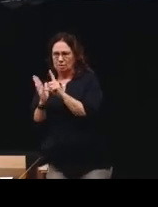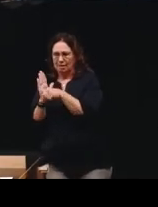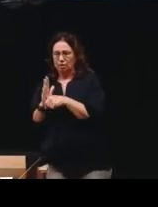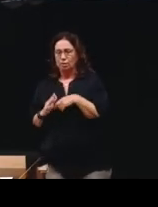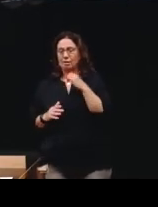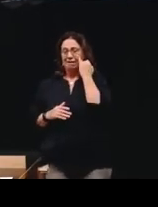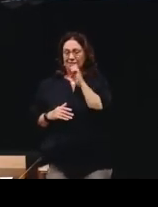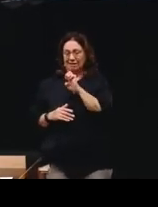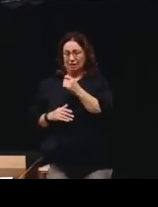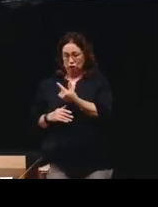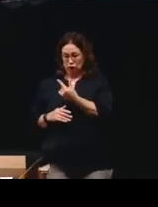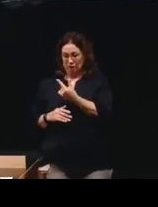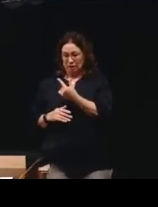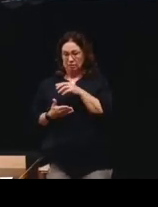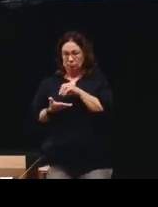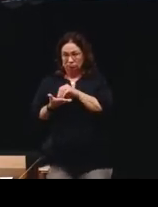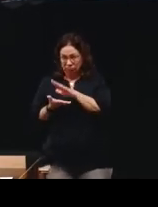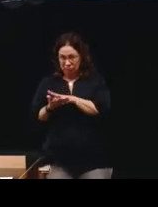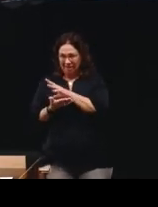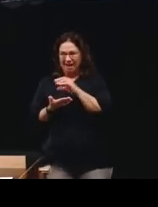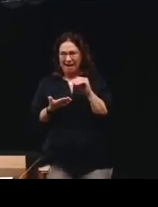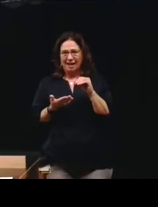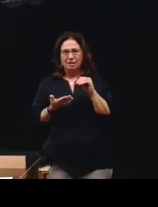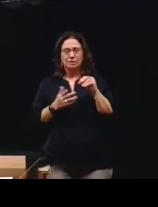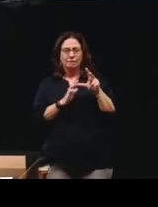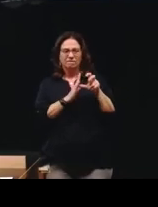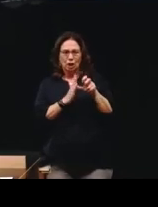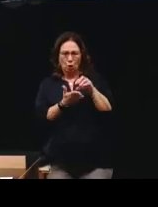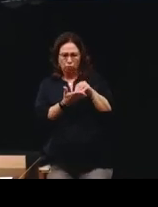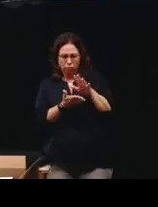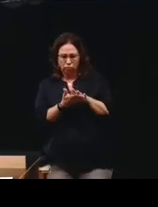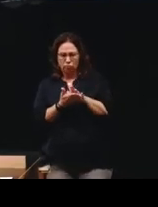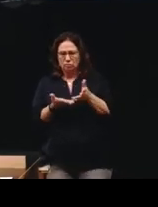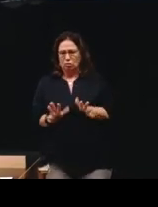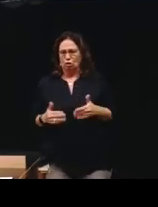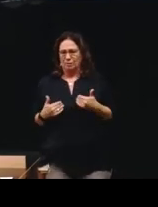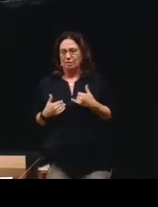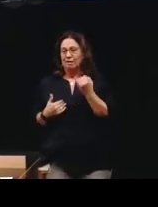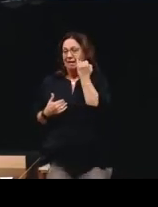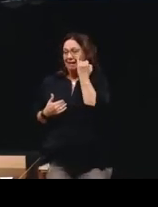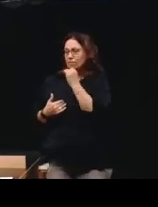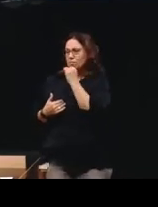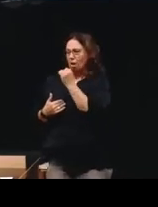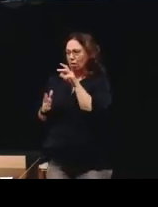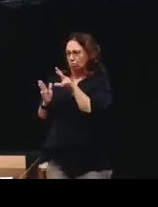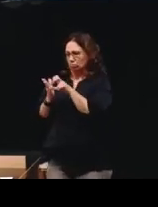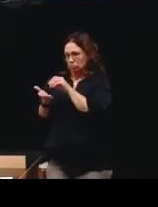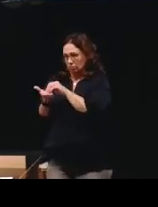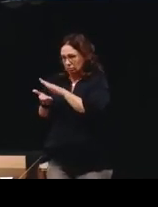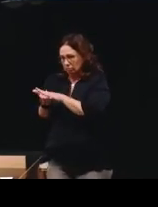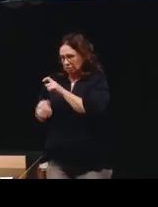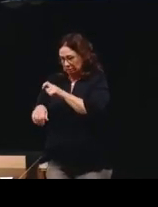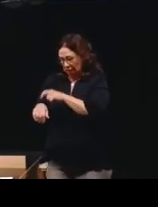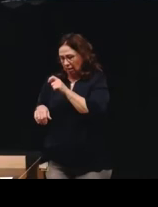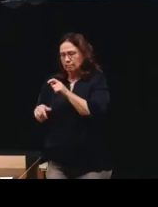time locked, it's documented. When video and EEG are not time locked, it's clinically established. There's lower levels